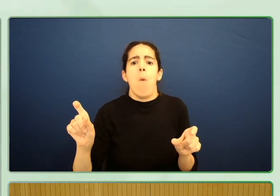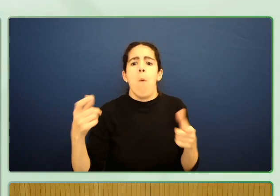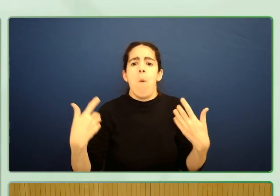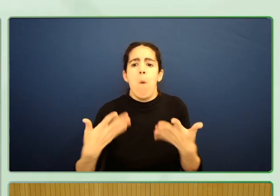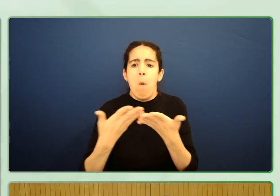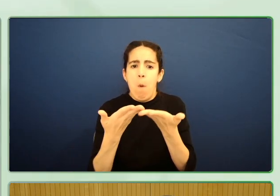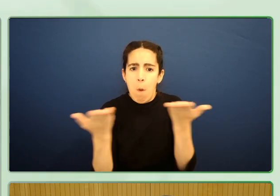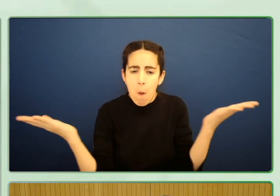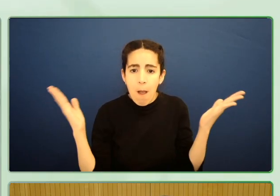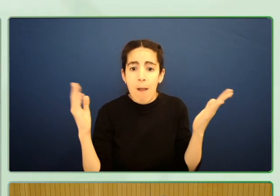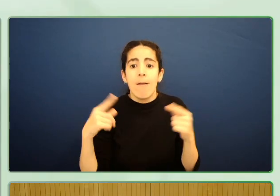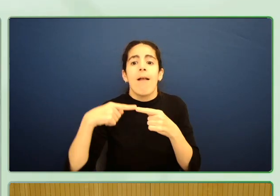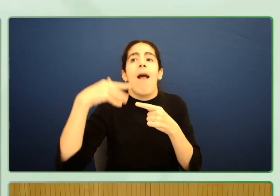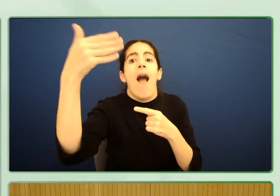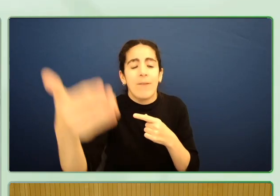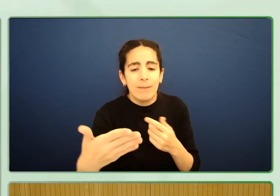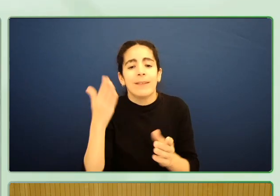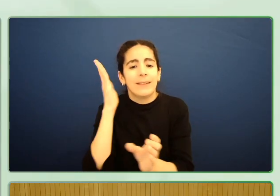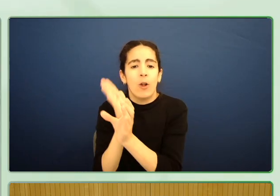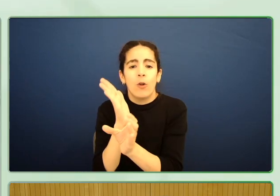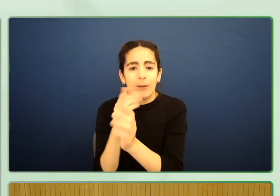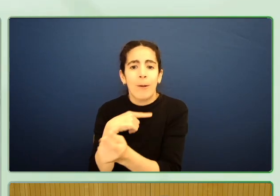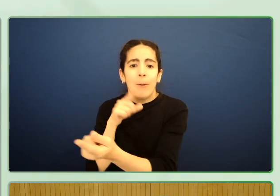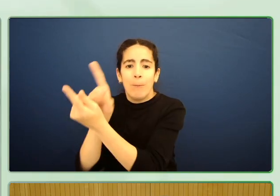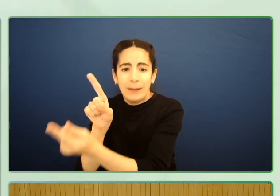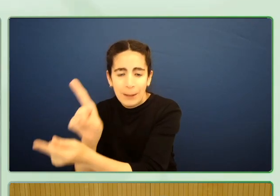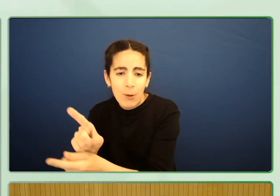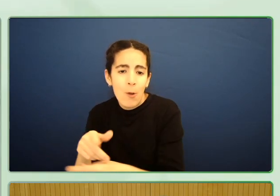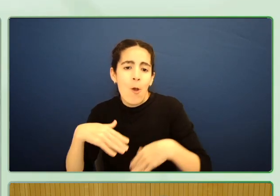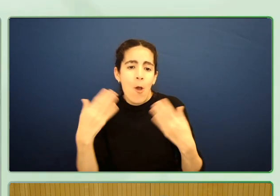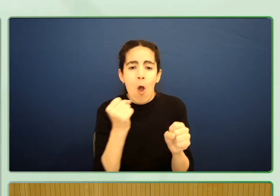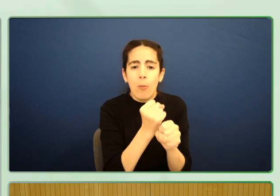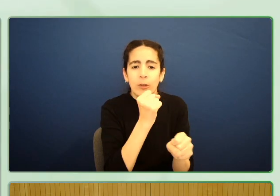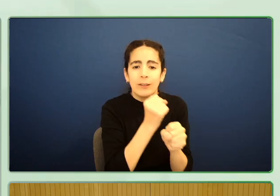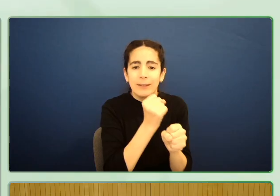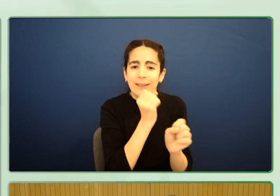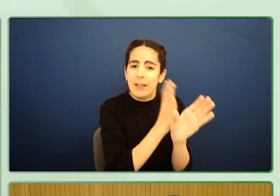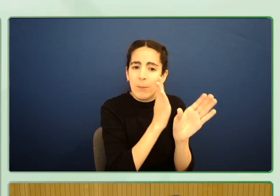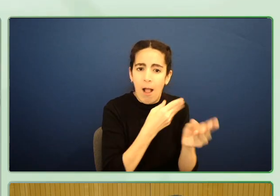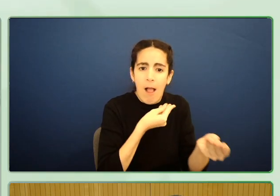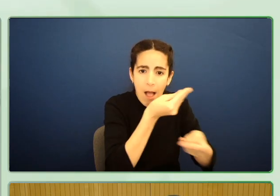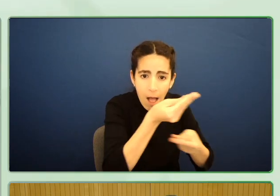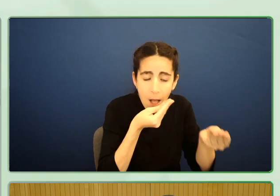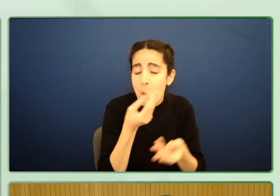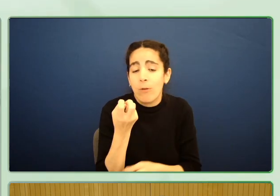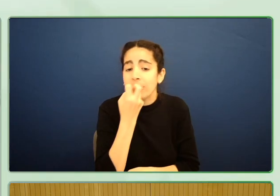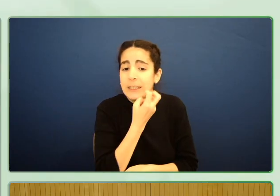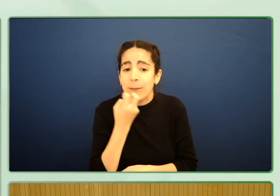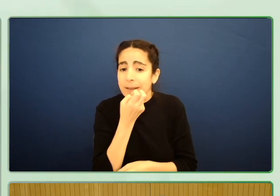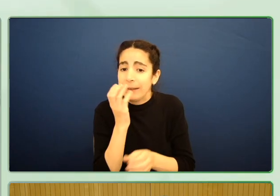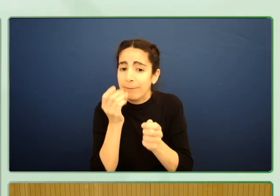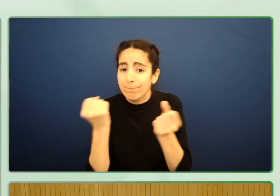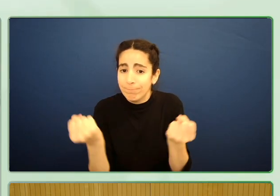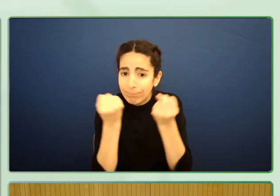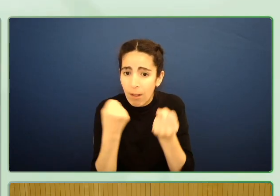occupational therapists, speech language therapists, and other people that is also autistic. So they don't only